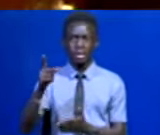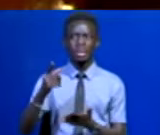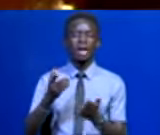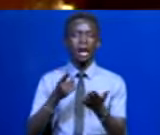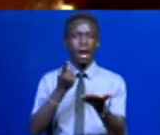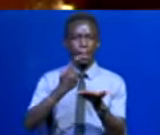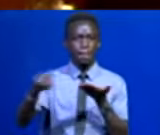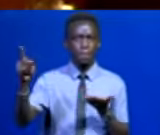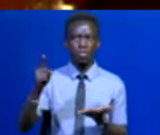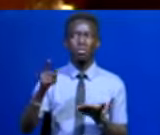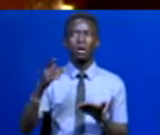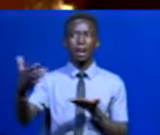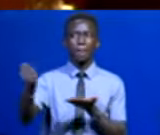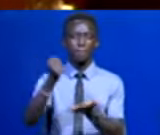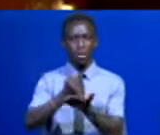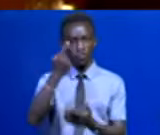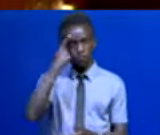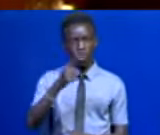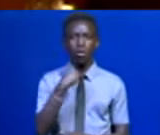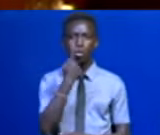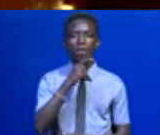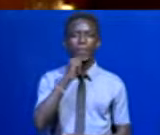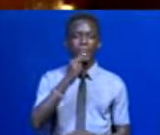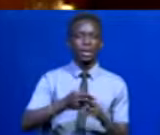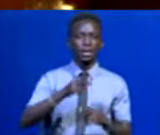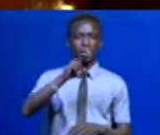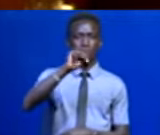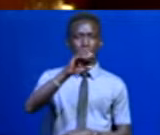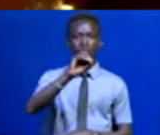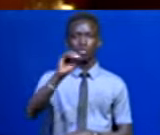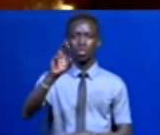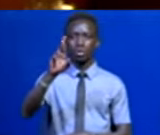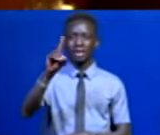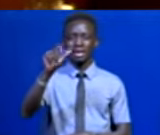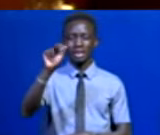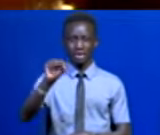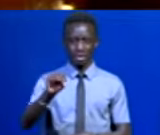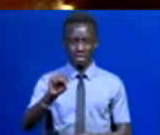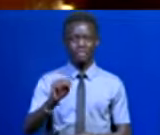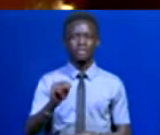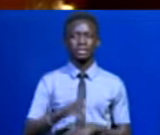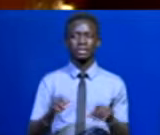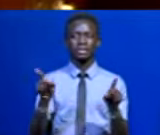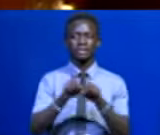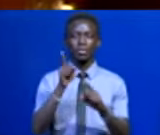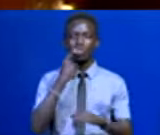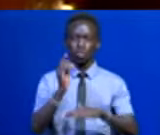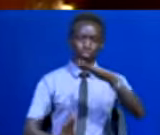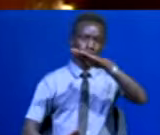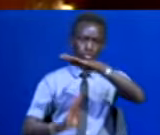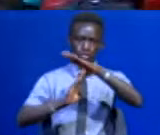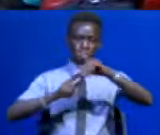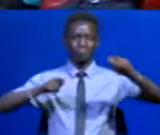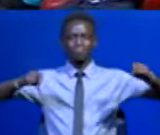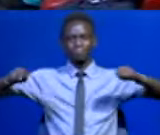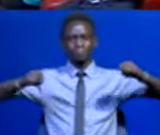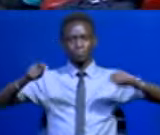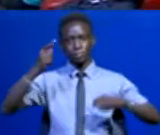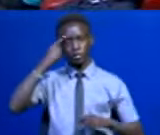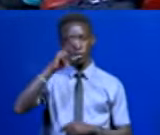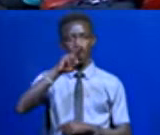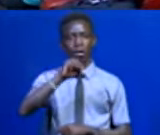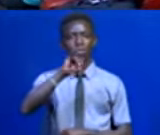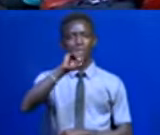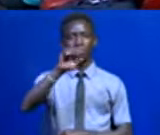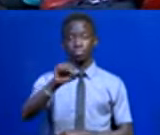Nordin Mohammed Haji CBS OGW as a Director General of the National Intelligence Service. Waziri